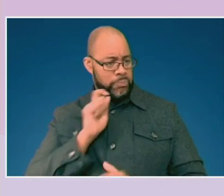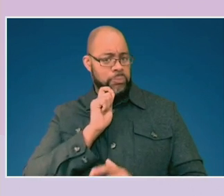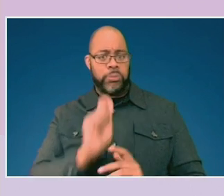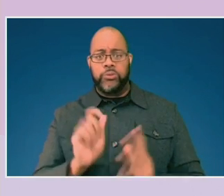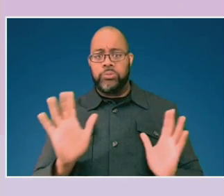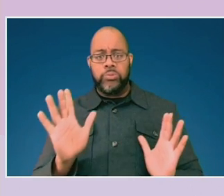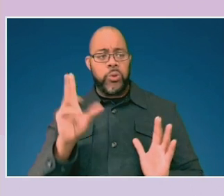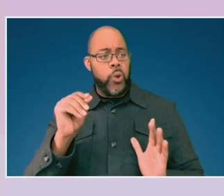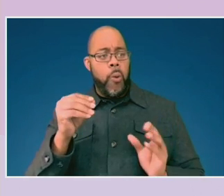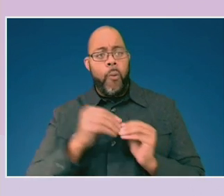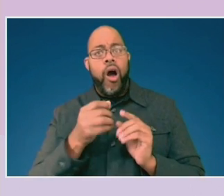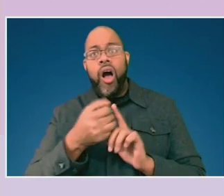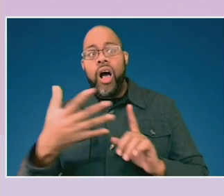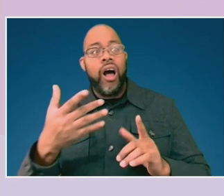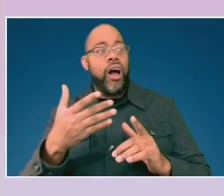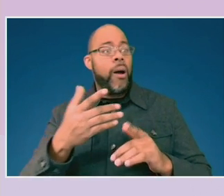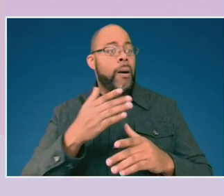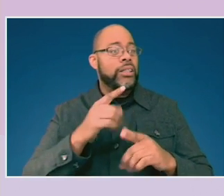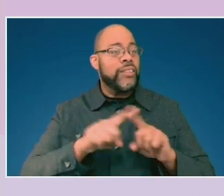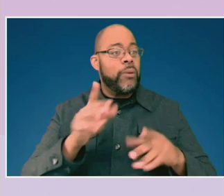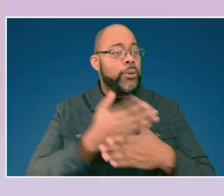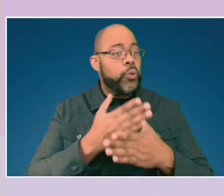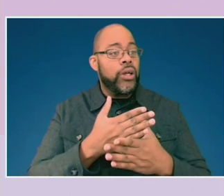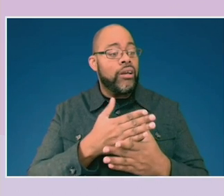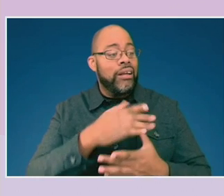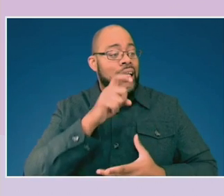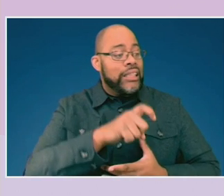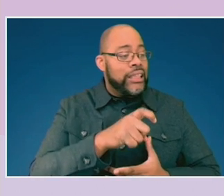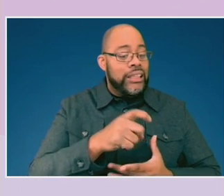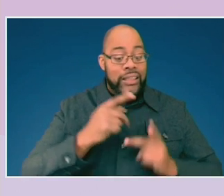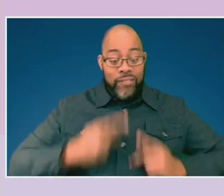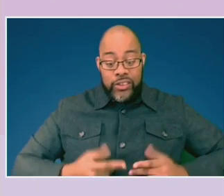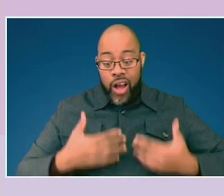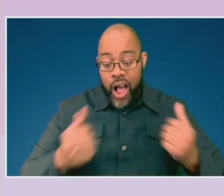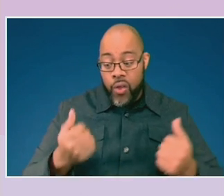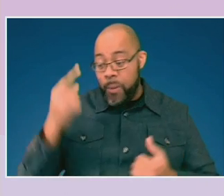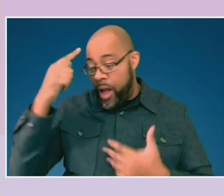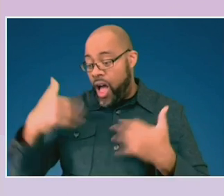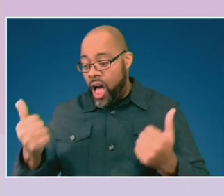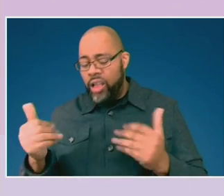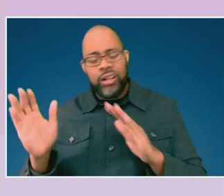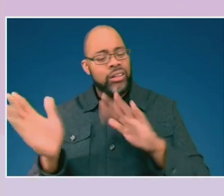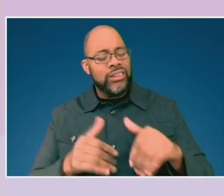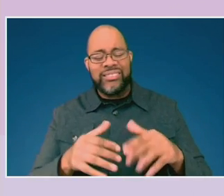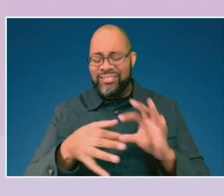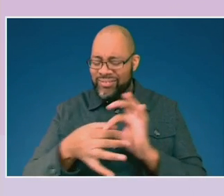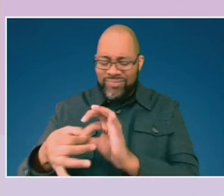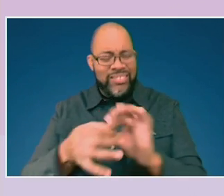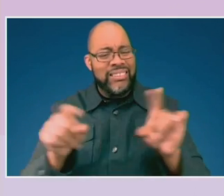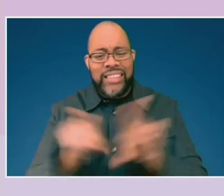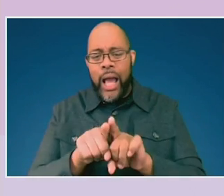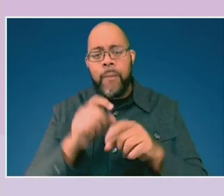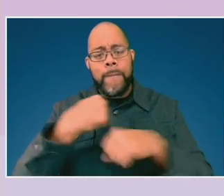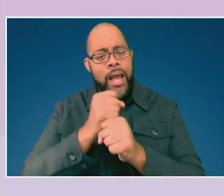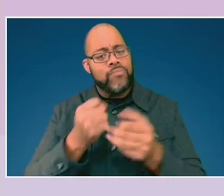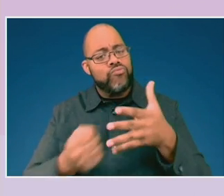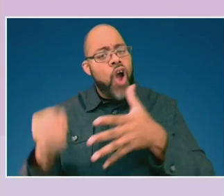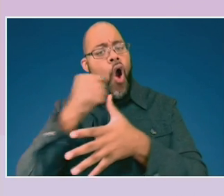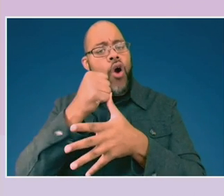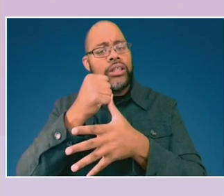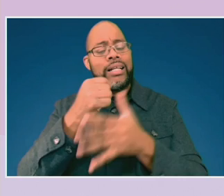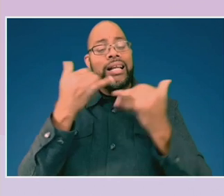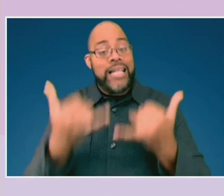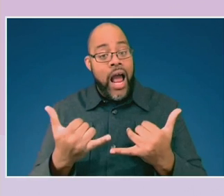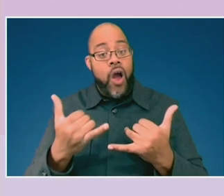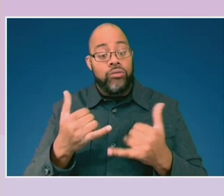be no distinction between the needs when it's physical health or mental health. And we have to make that a priority. And so it is time for